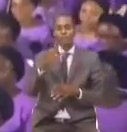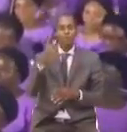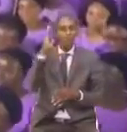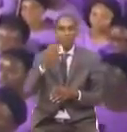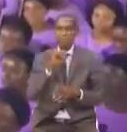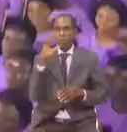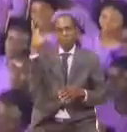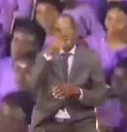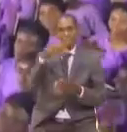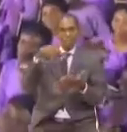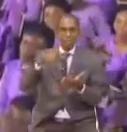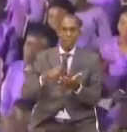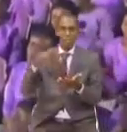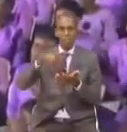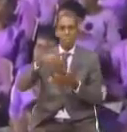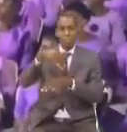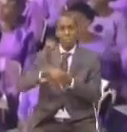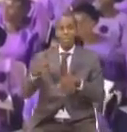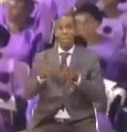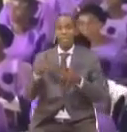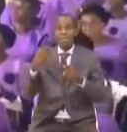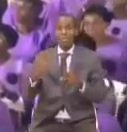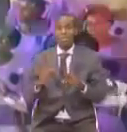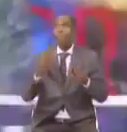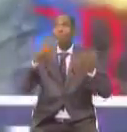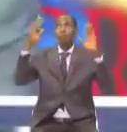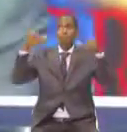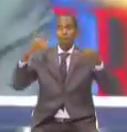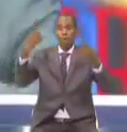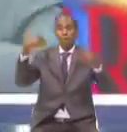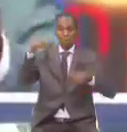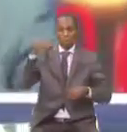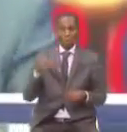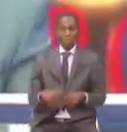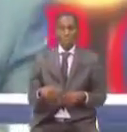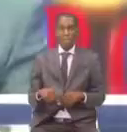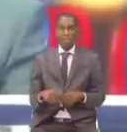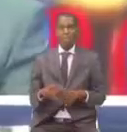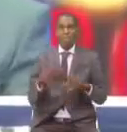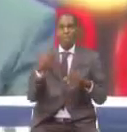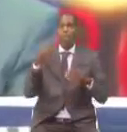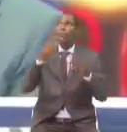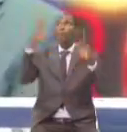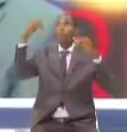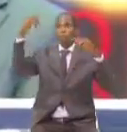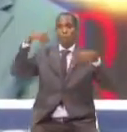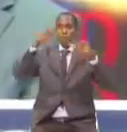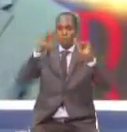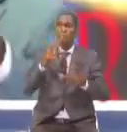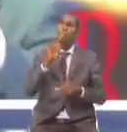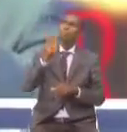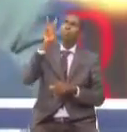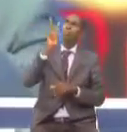rain cometh down, as the rain was coming down, who can look up and say, hey, go back to where